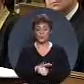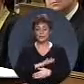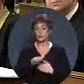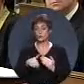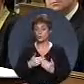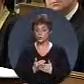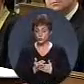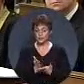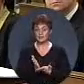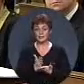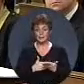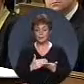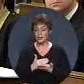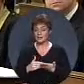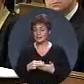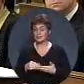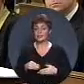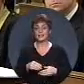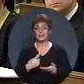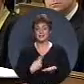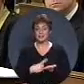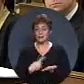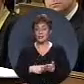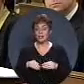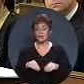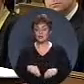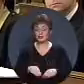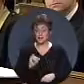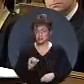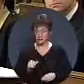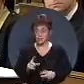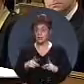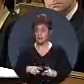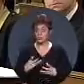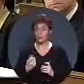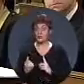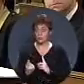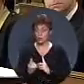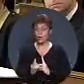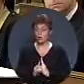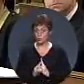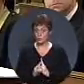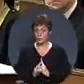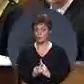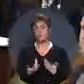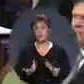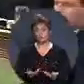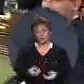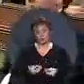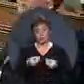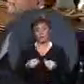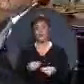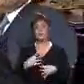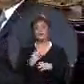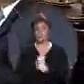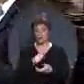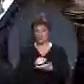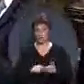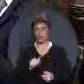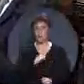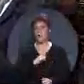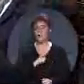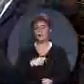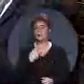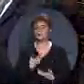down somewhere with me and contest who knows what in the Defence Department, I'm prepared to do that. Honourable, the Honourable